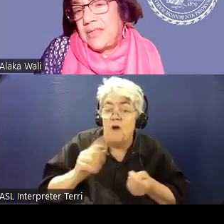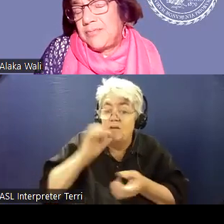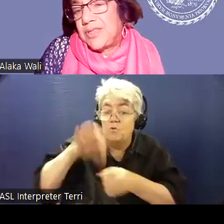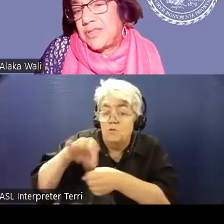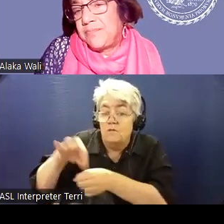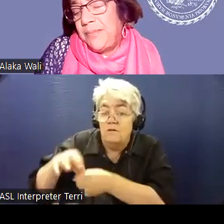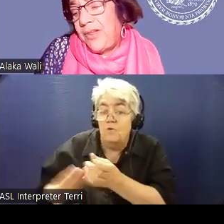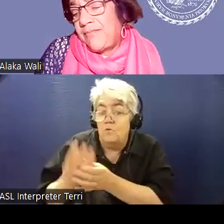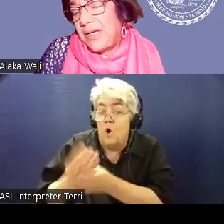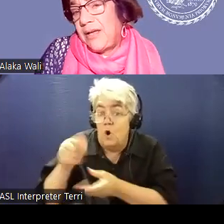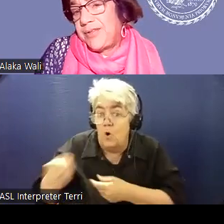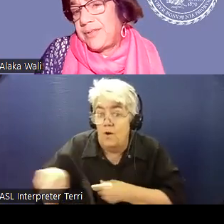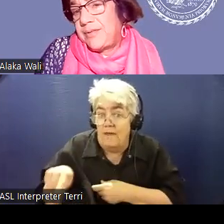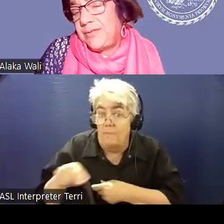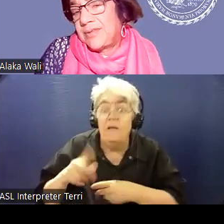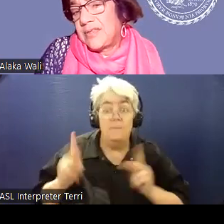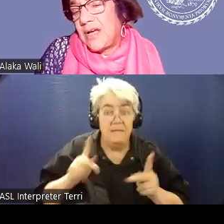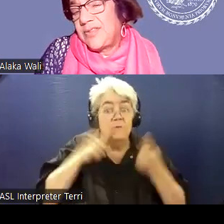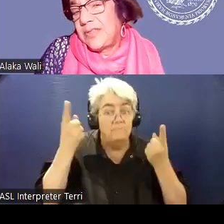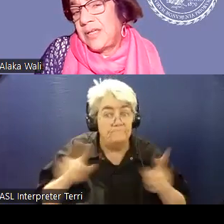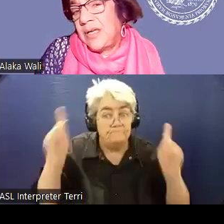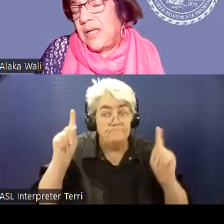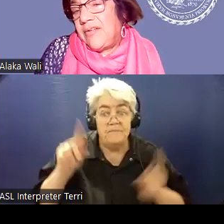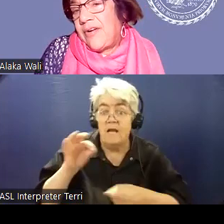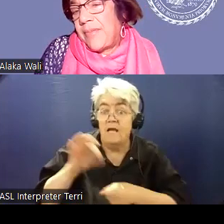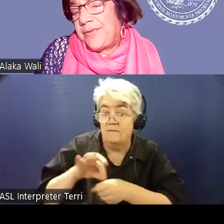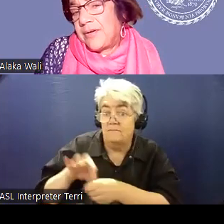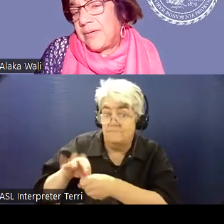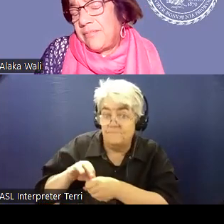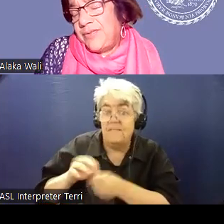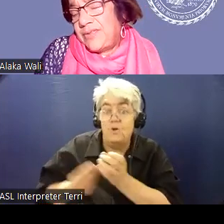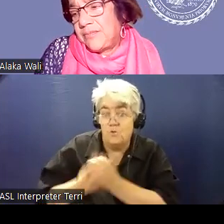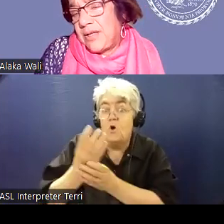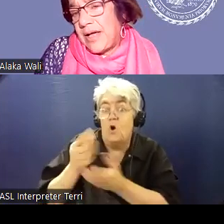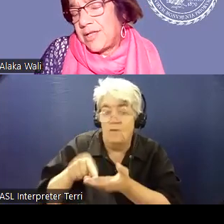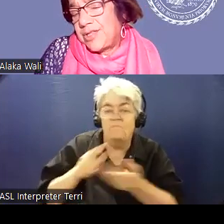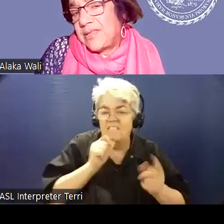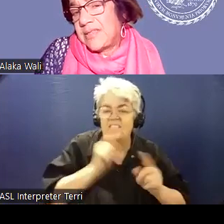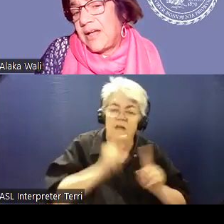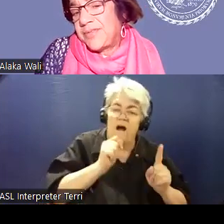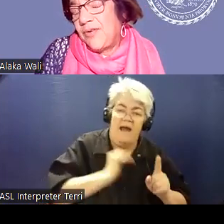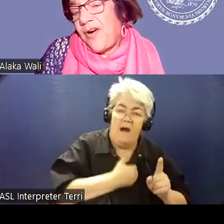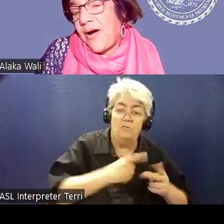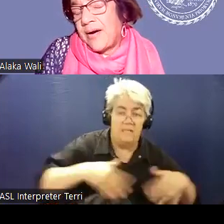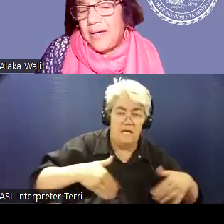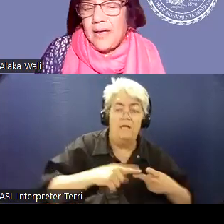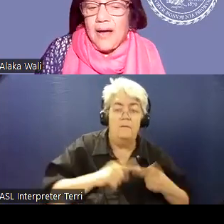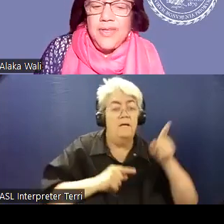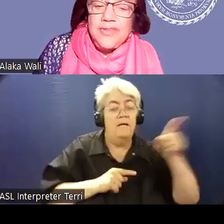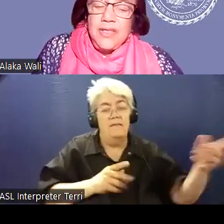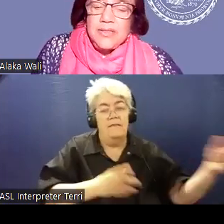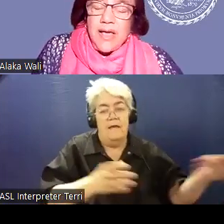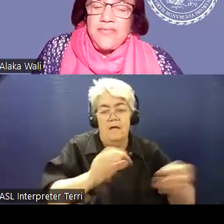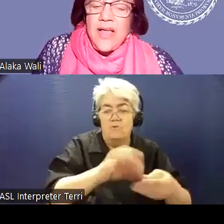those seeds, which people have been able to do successfully from other museum collections. So far,